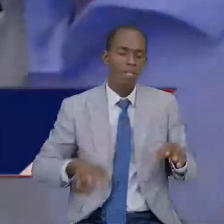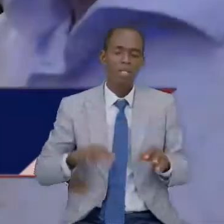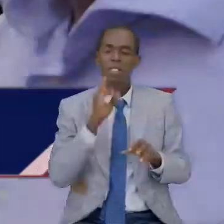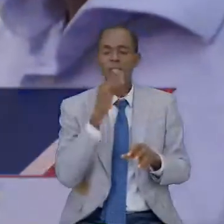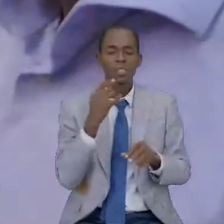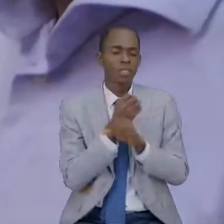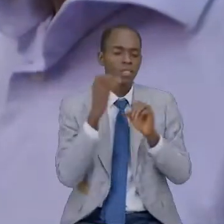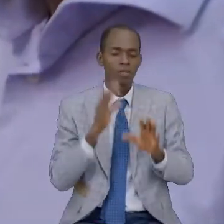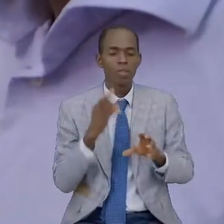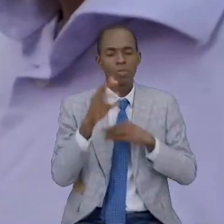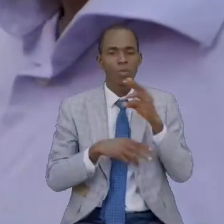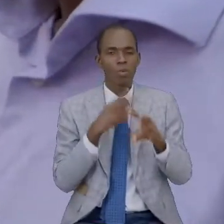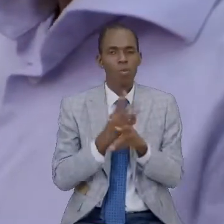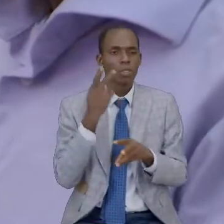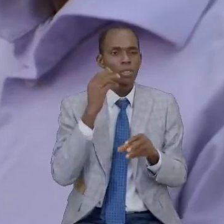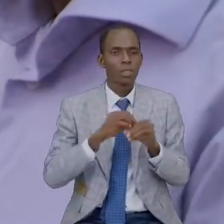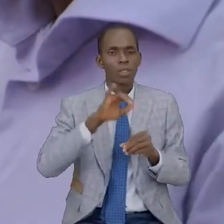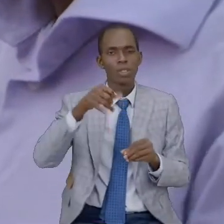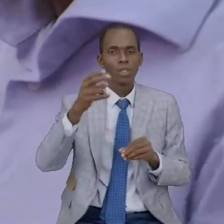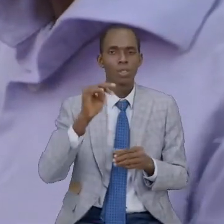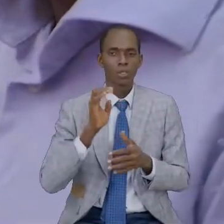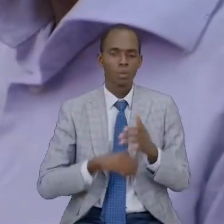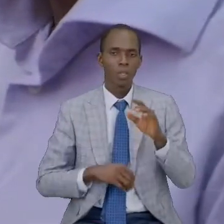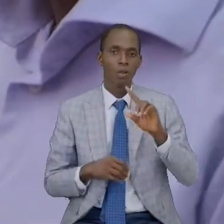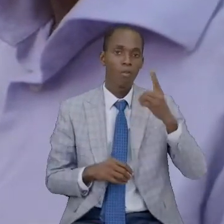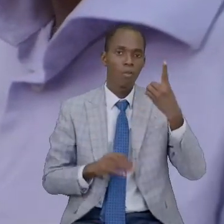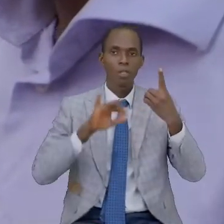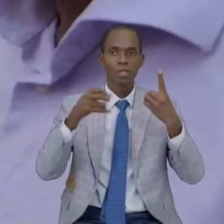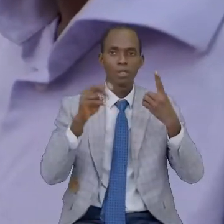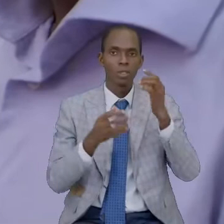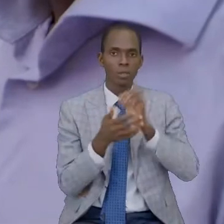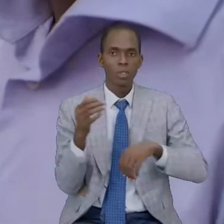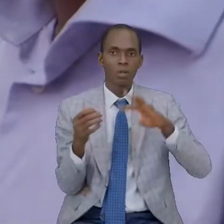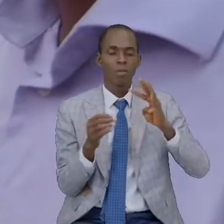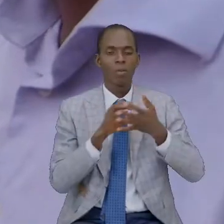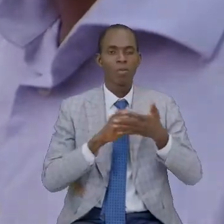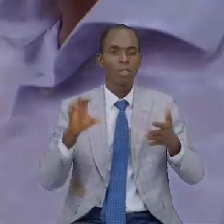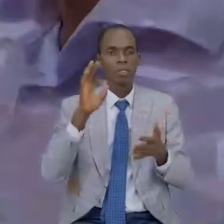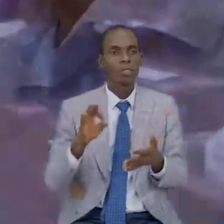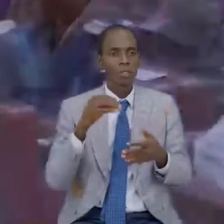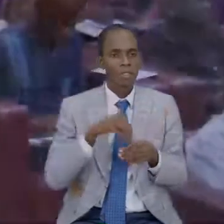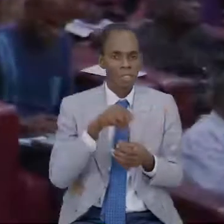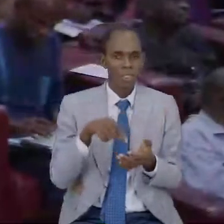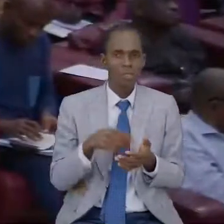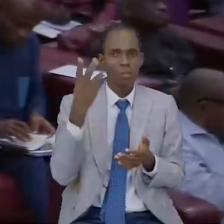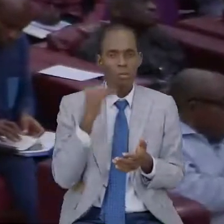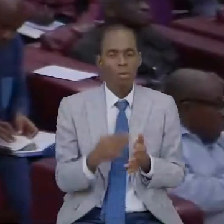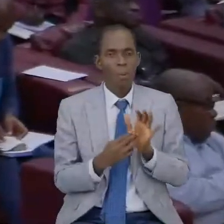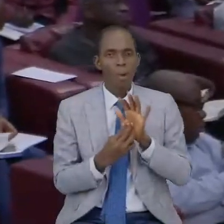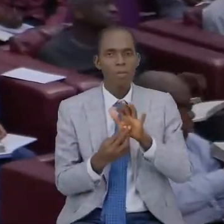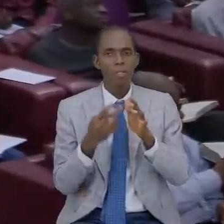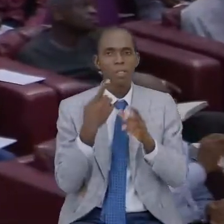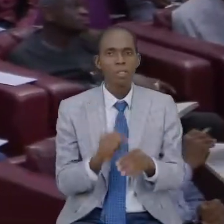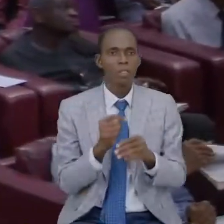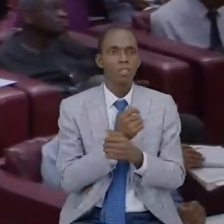Look at 1 John chapter 4, and I'm reading from verse 9. 1 John chapter 4, verse 9. In this was manifested the love